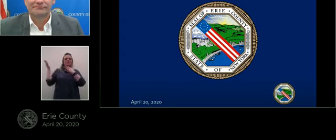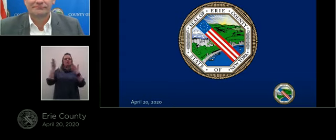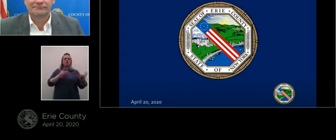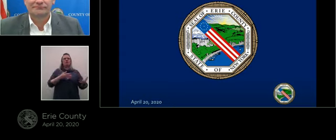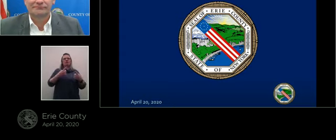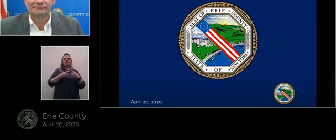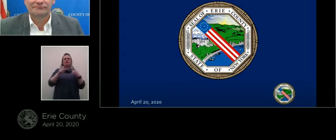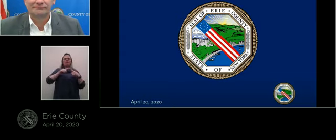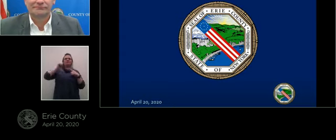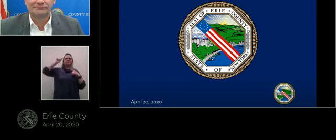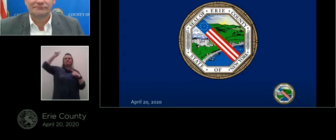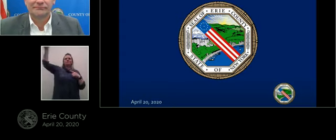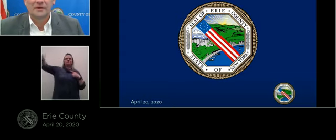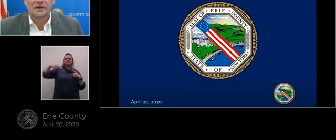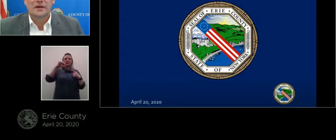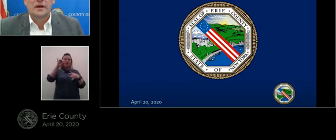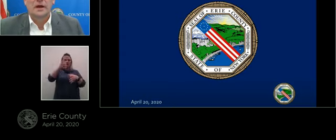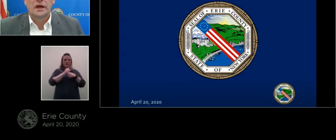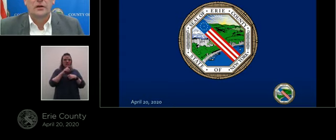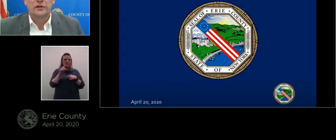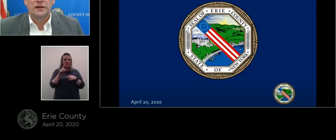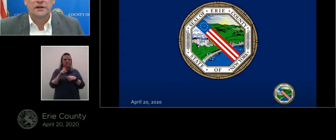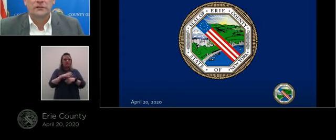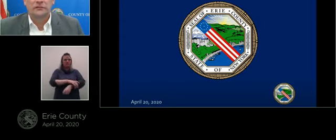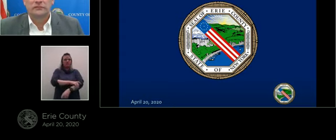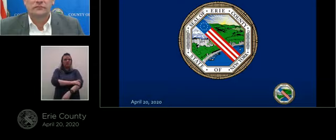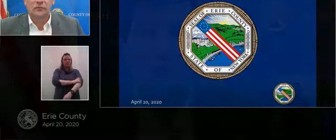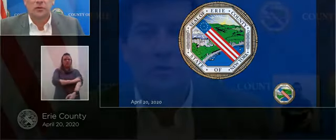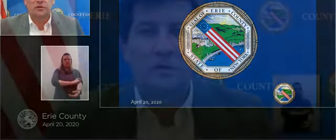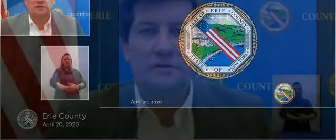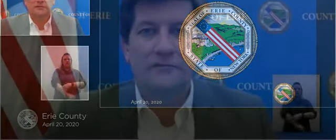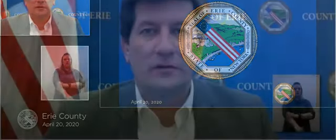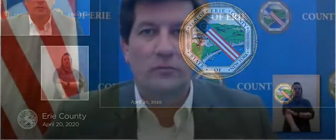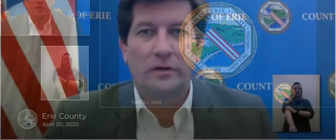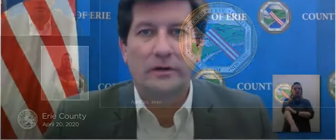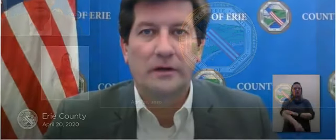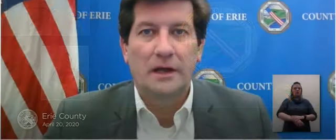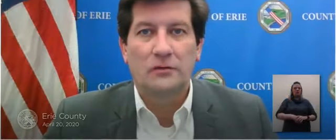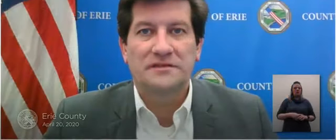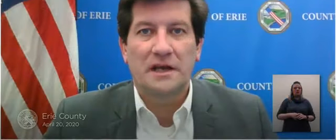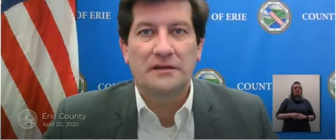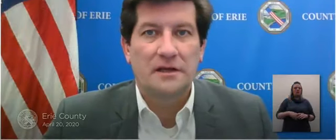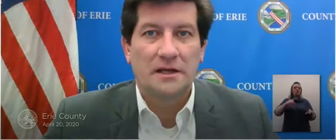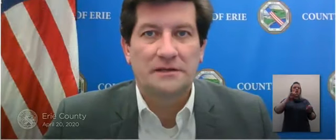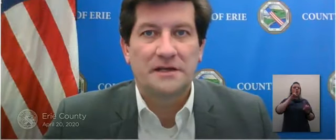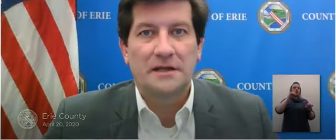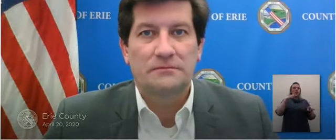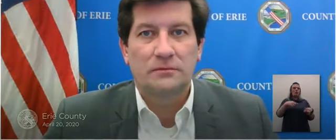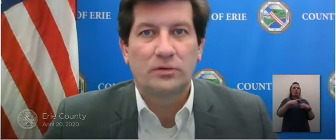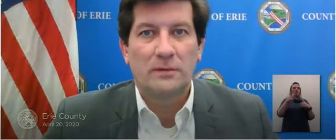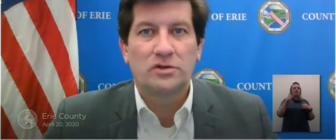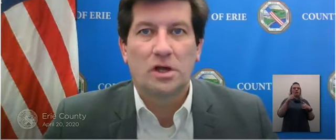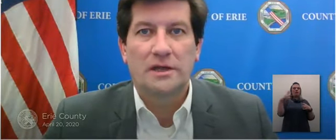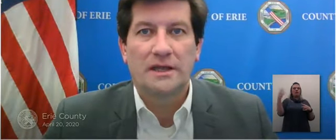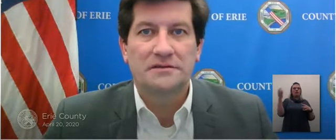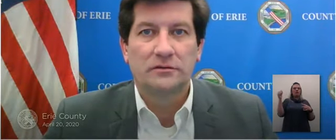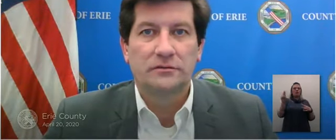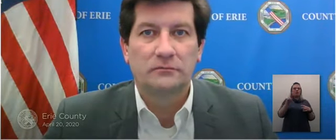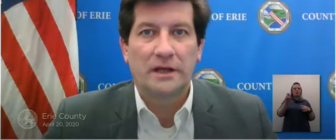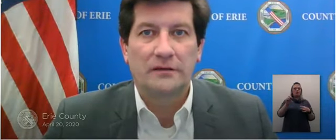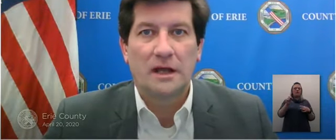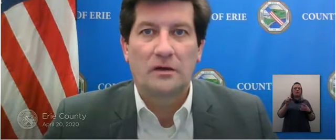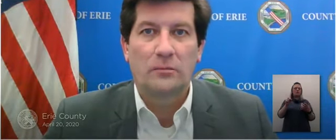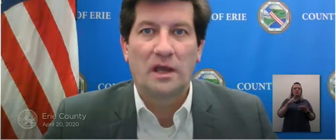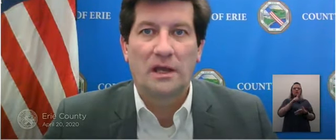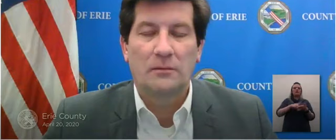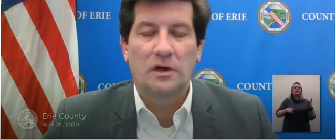distance. Did you ever get them? The orders from outside the United States were pretty much all canceled